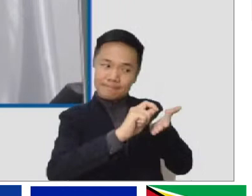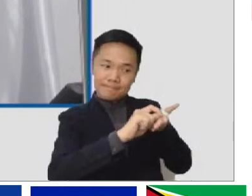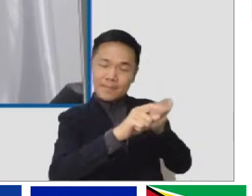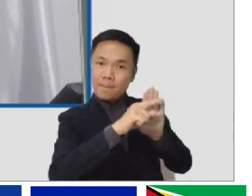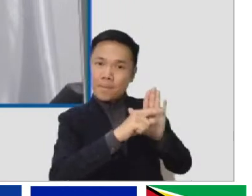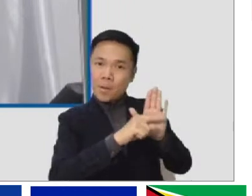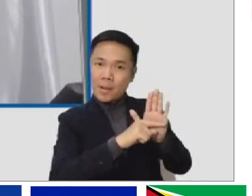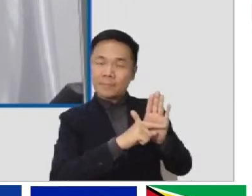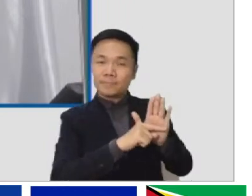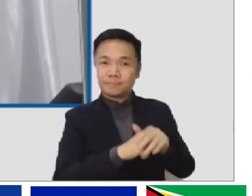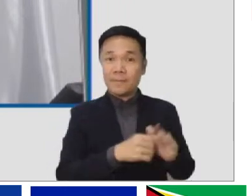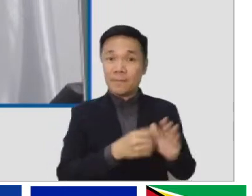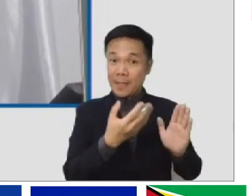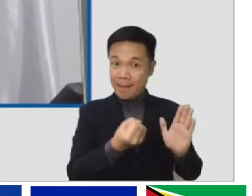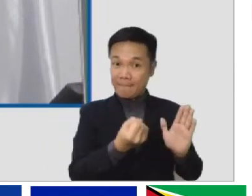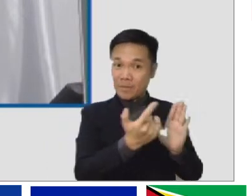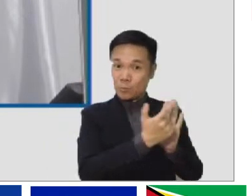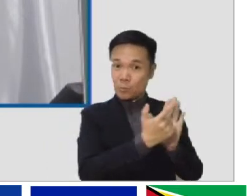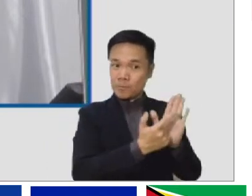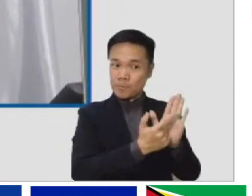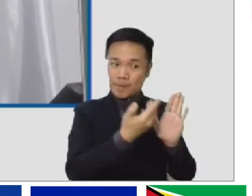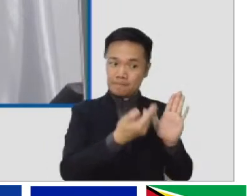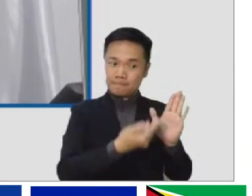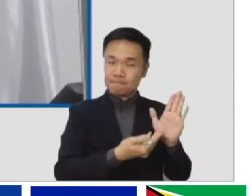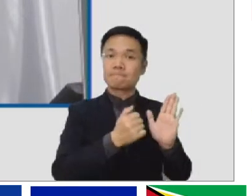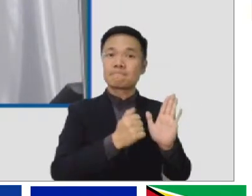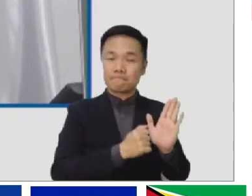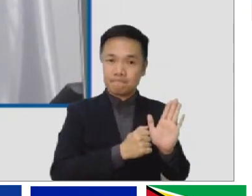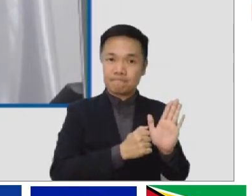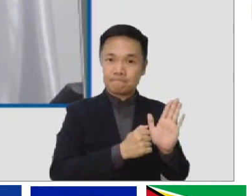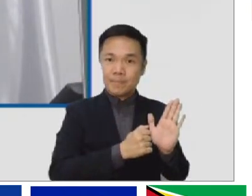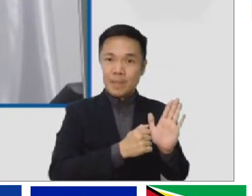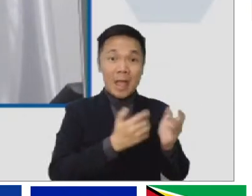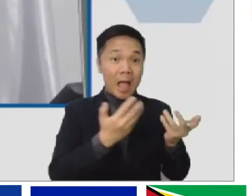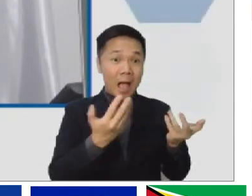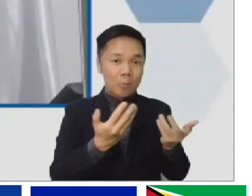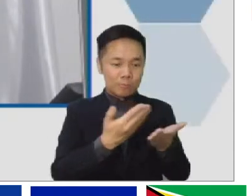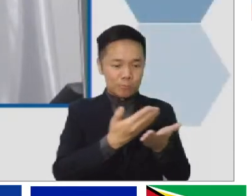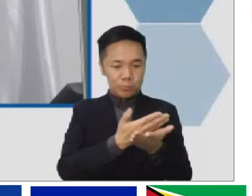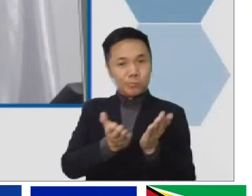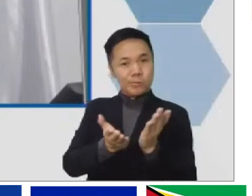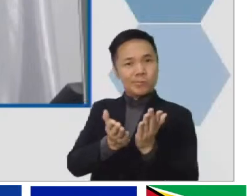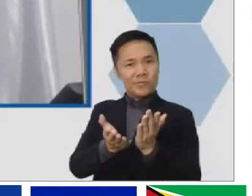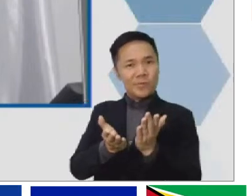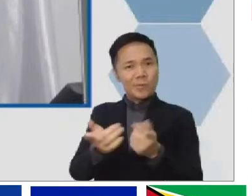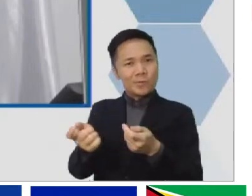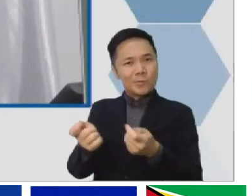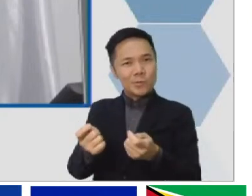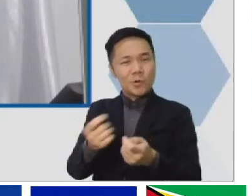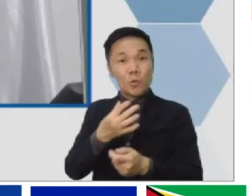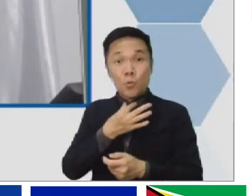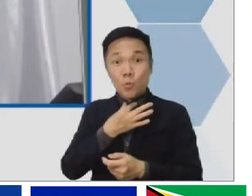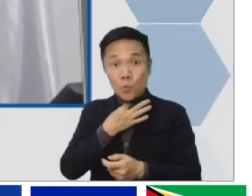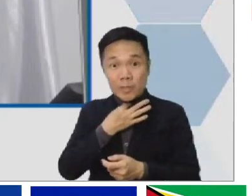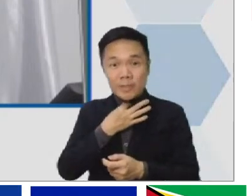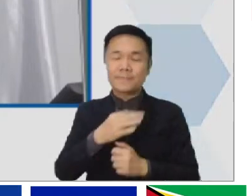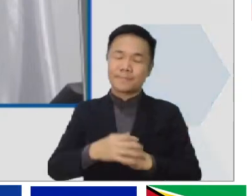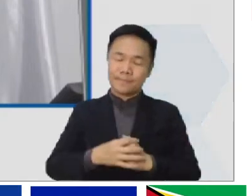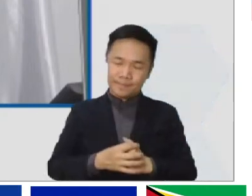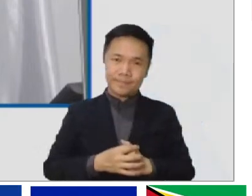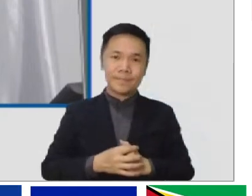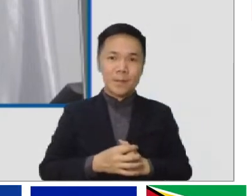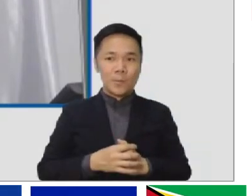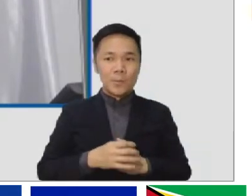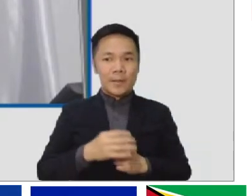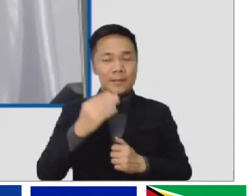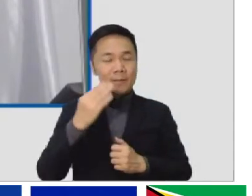in terms of comprehensive risk management as well. And under this, we know that our countries have also developed